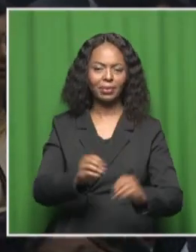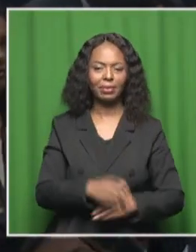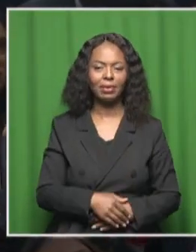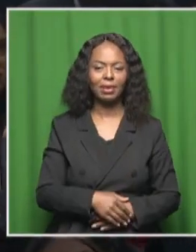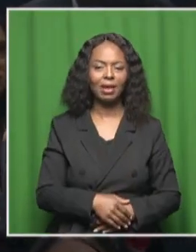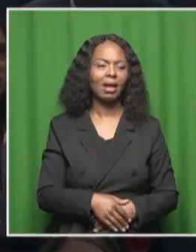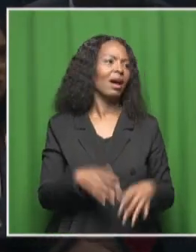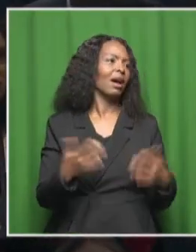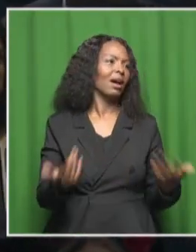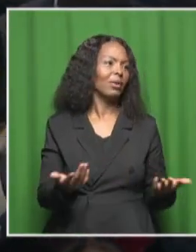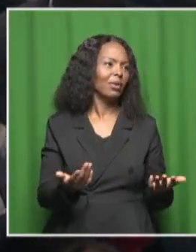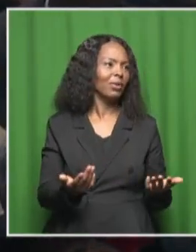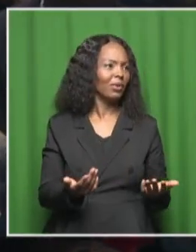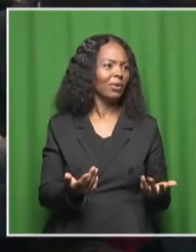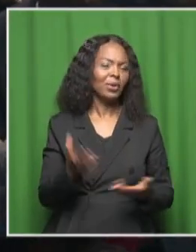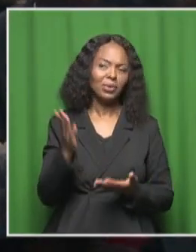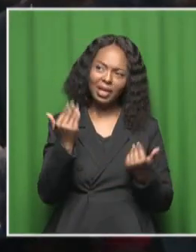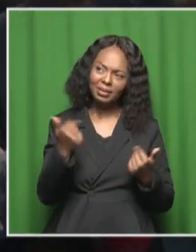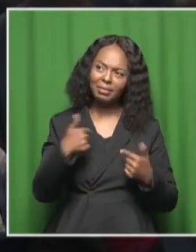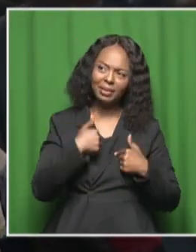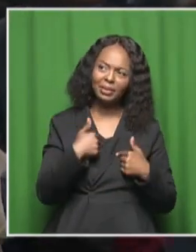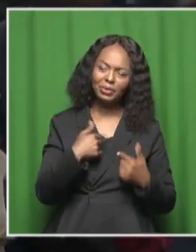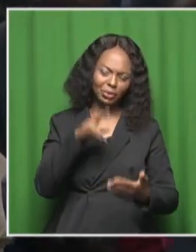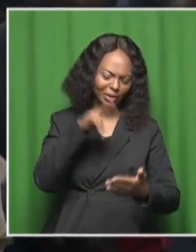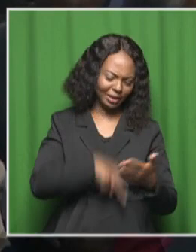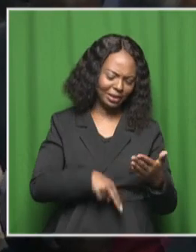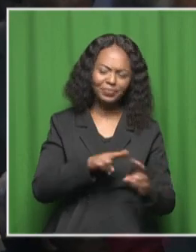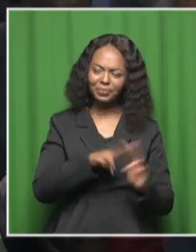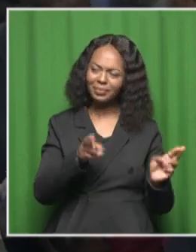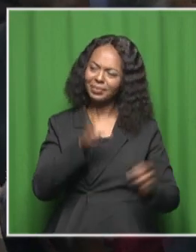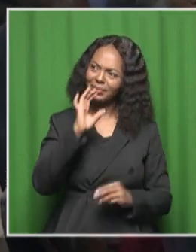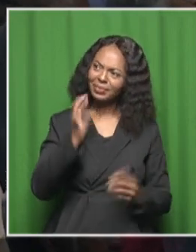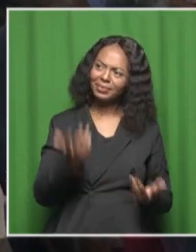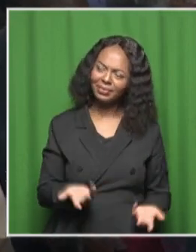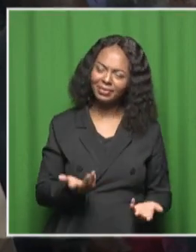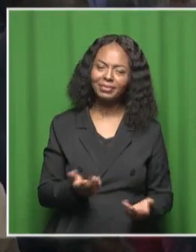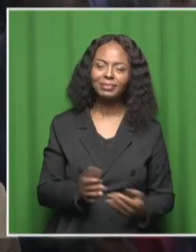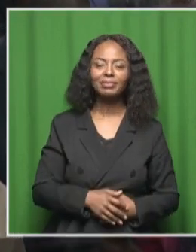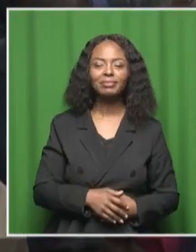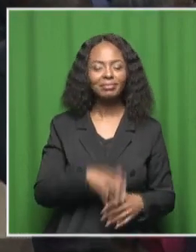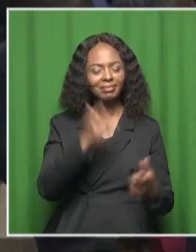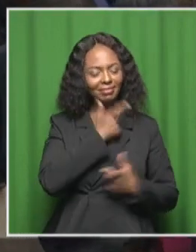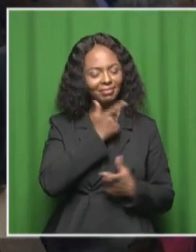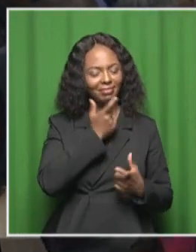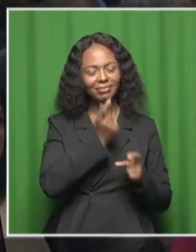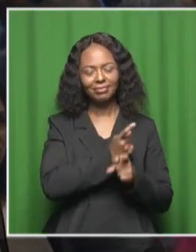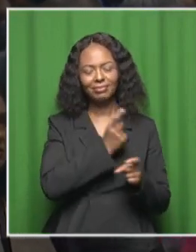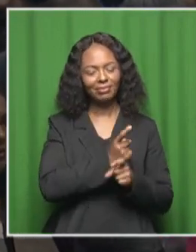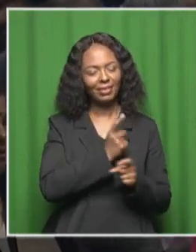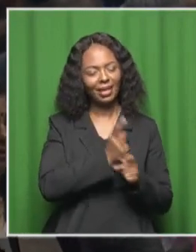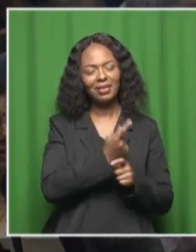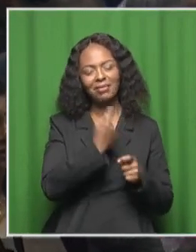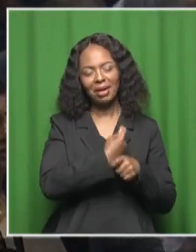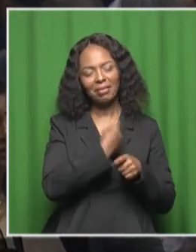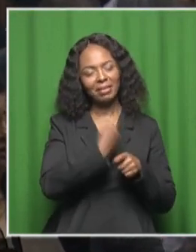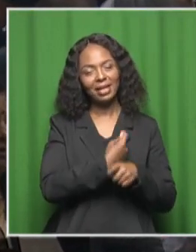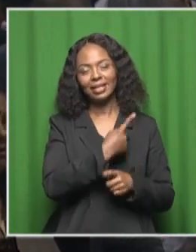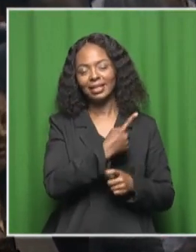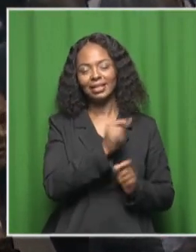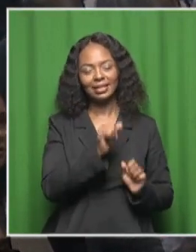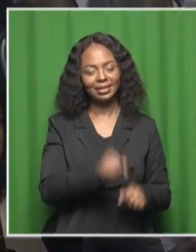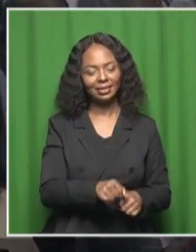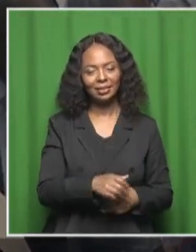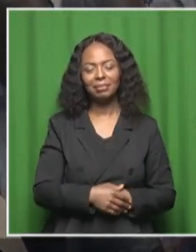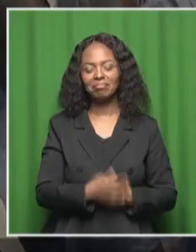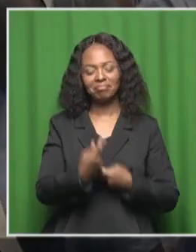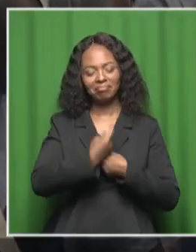So that's the conversation. So even, I will not take it to what he'll say at cabinet, but if you say something at cabinet, you would